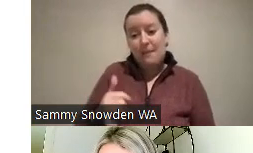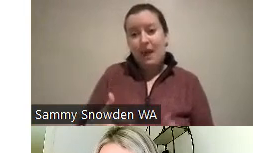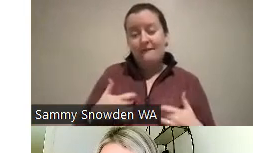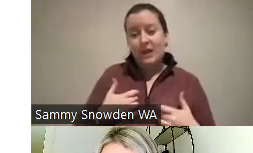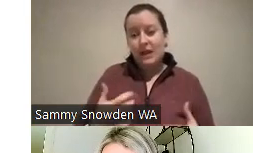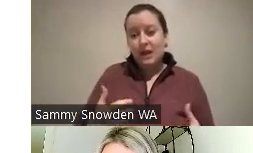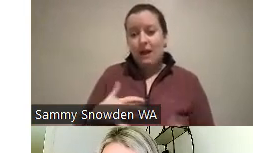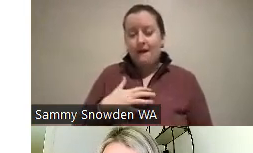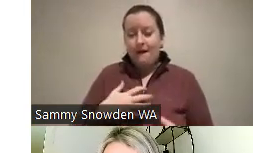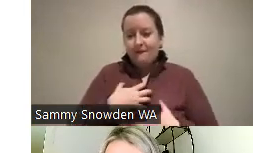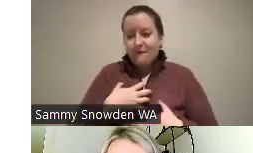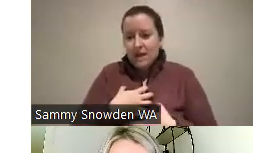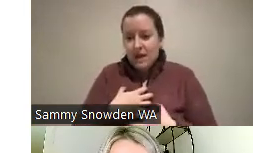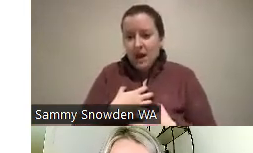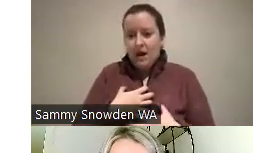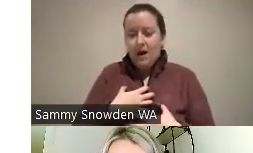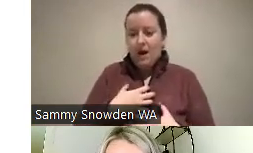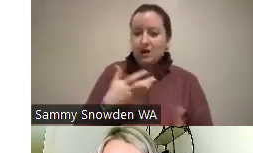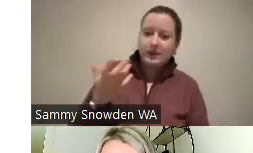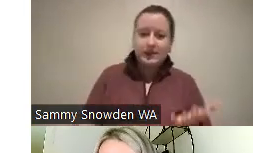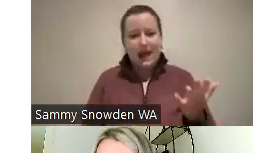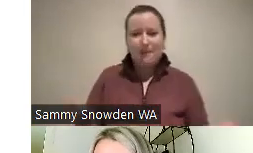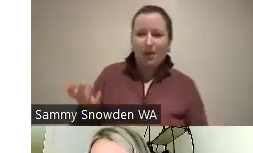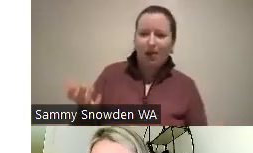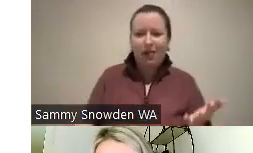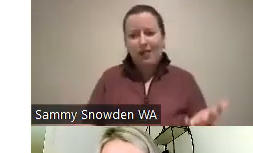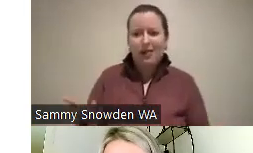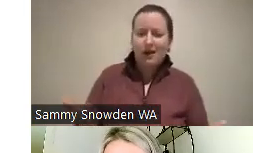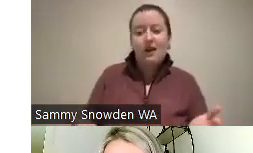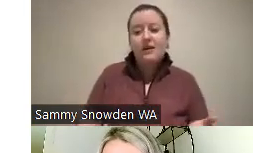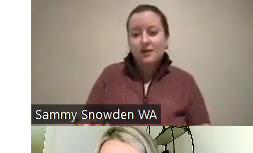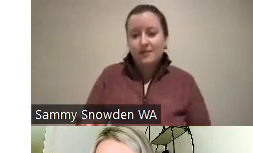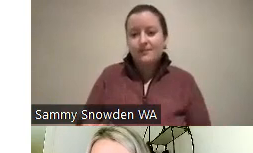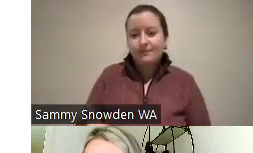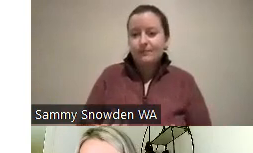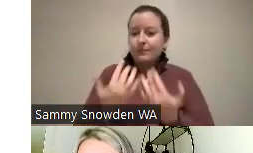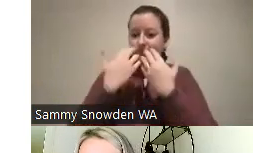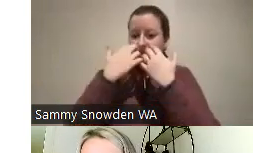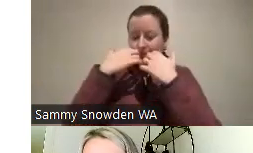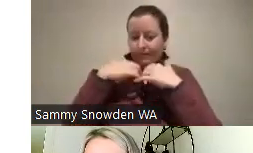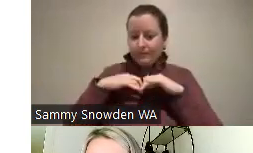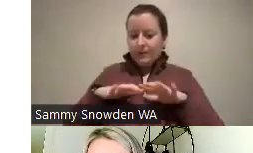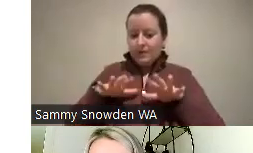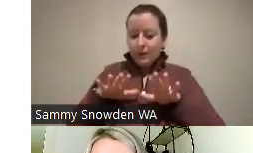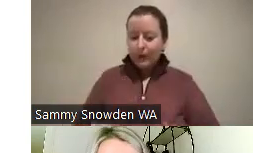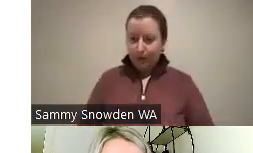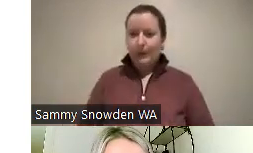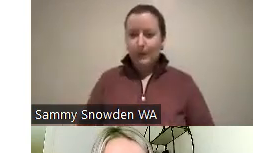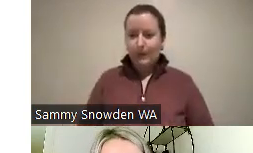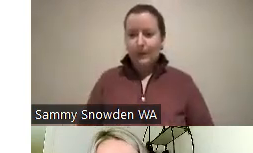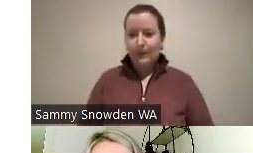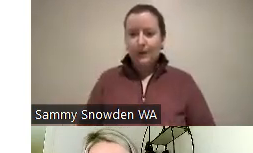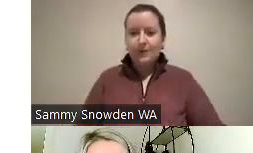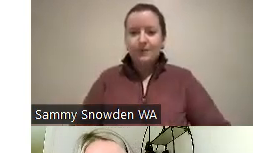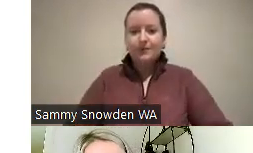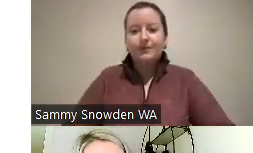like that, it can really, really help. So the best way to use balance just for an emotional help